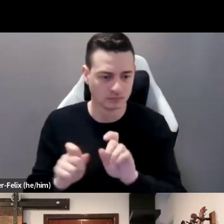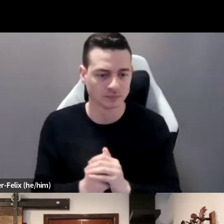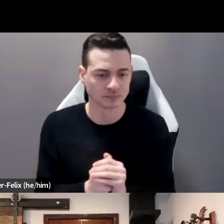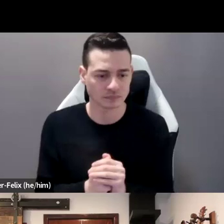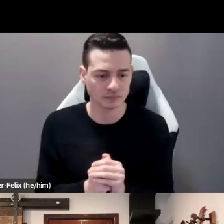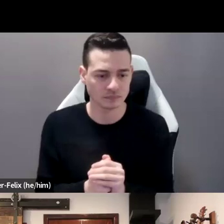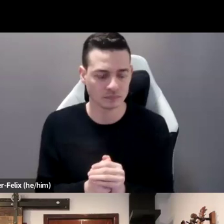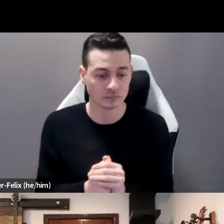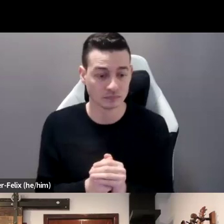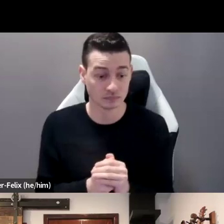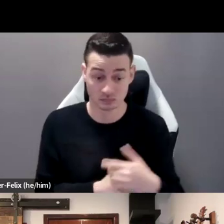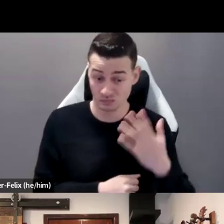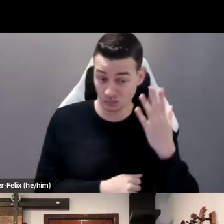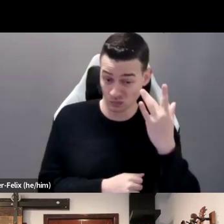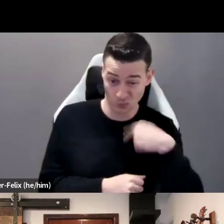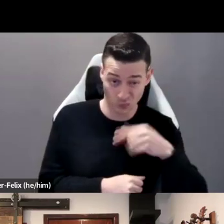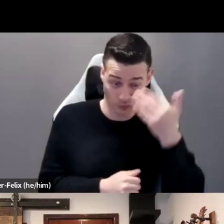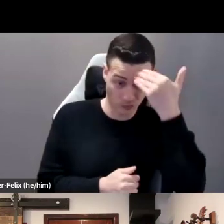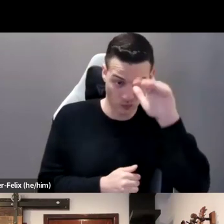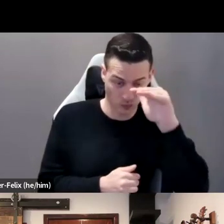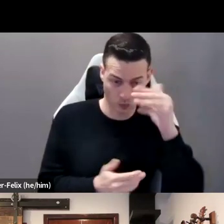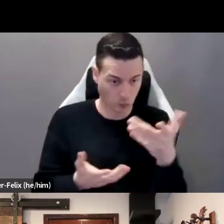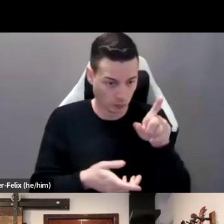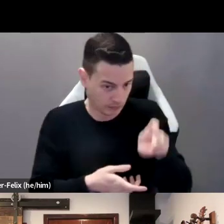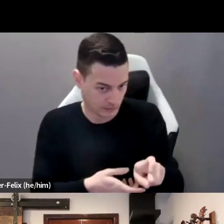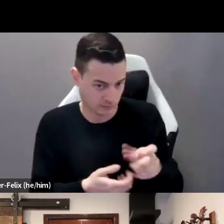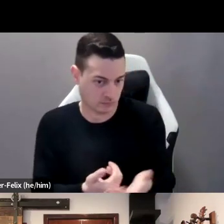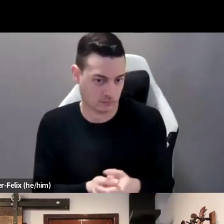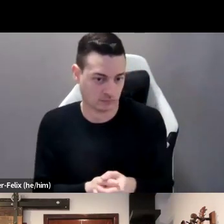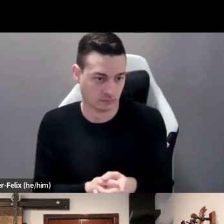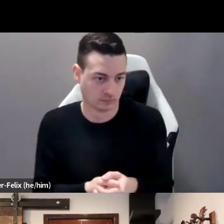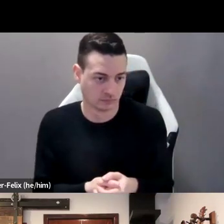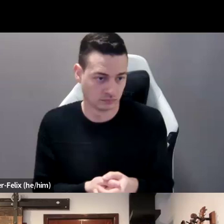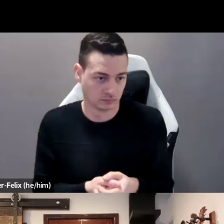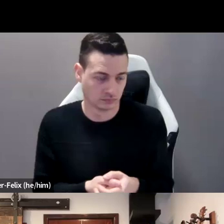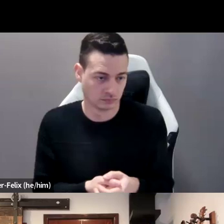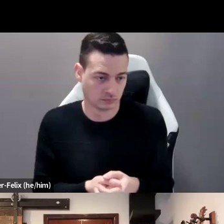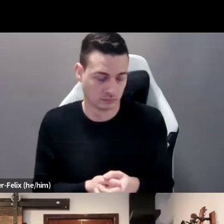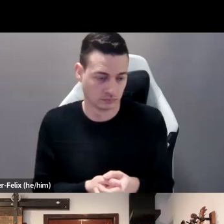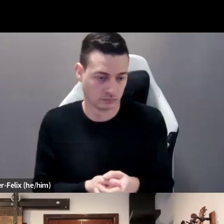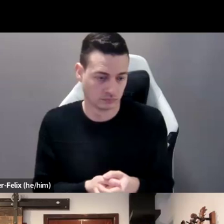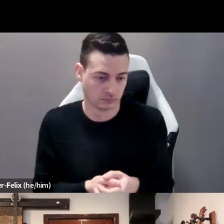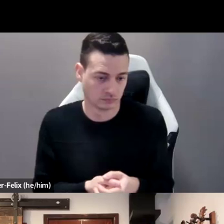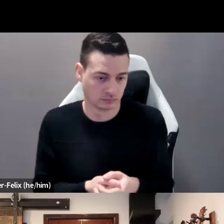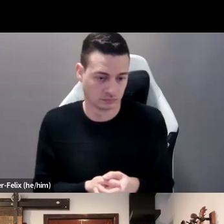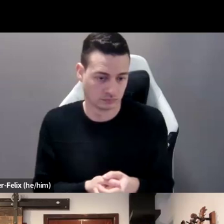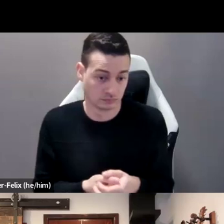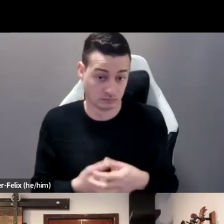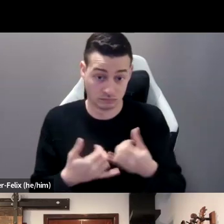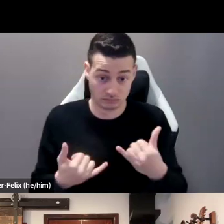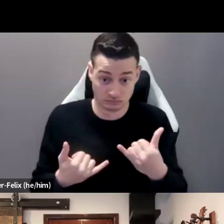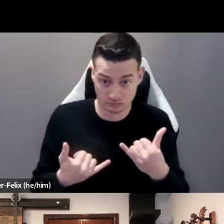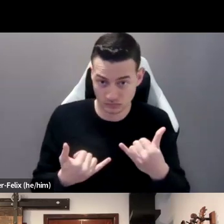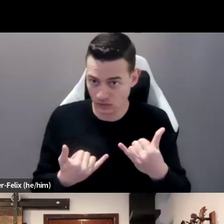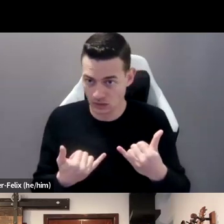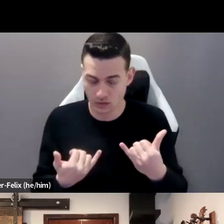with the fact that we know nothing about what's needed and where we at, we thought that having the